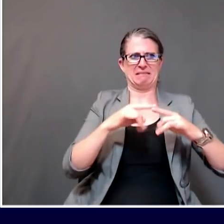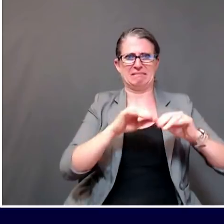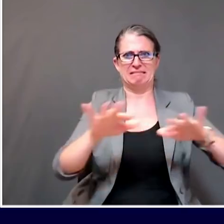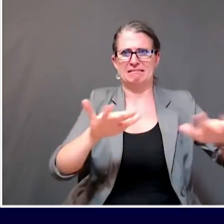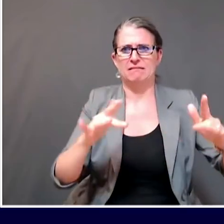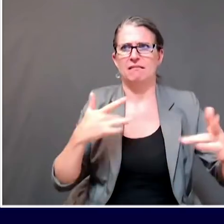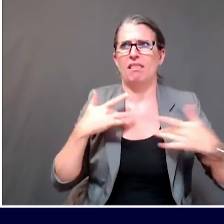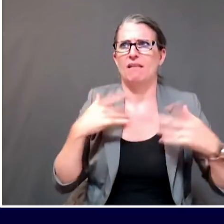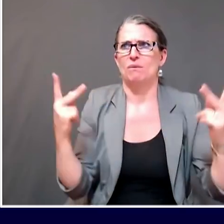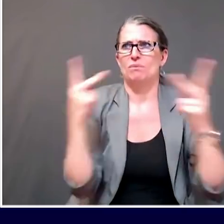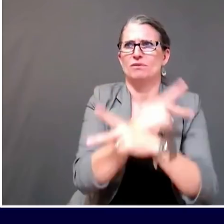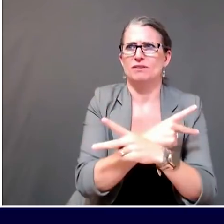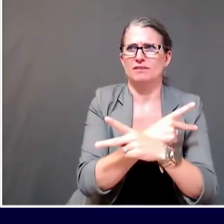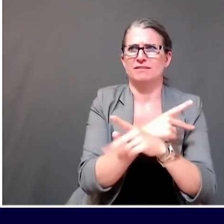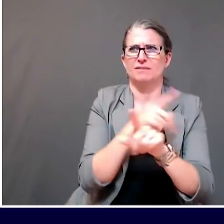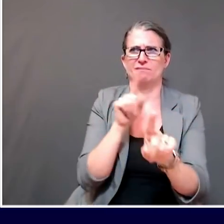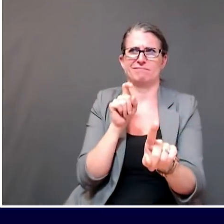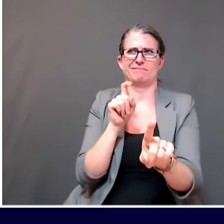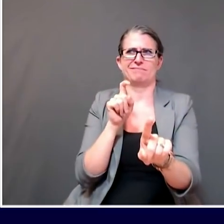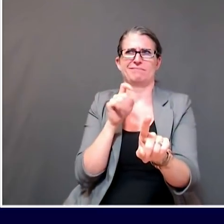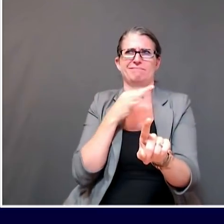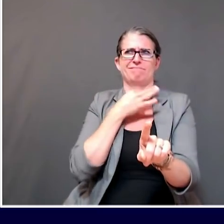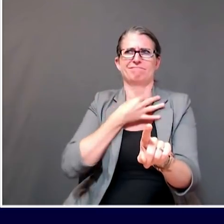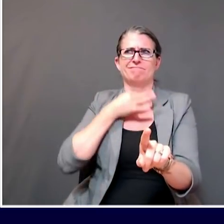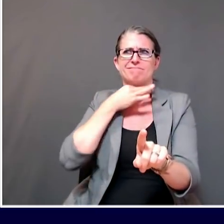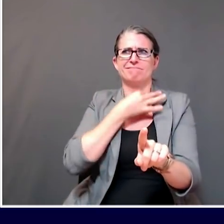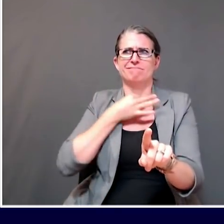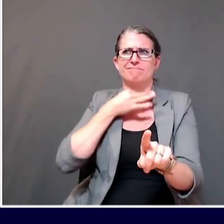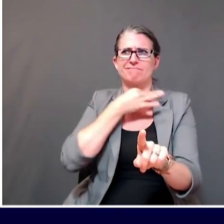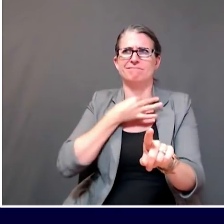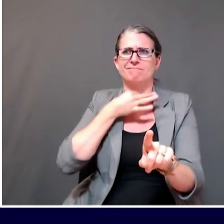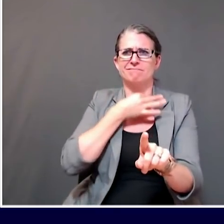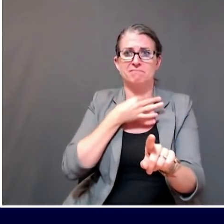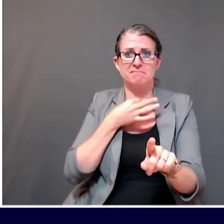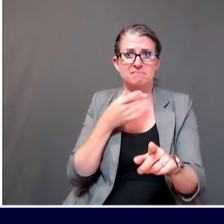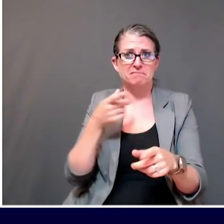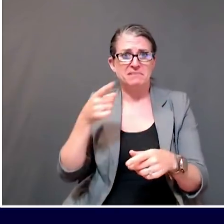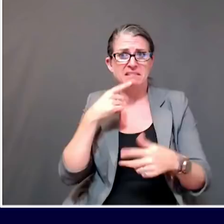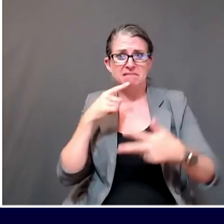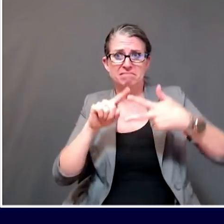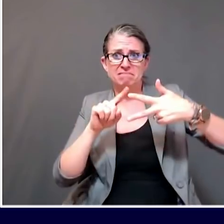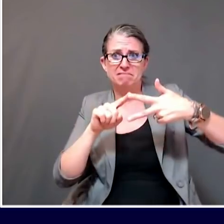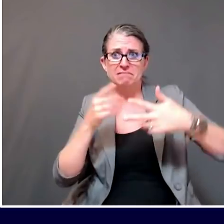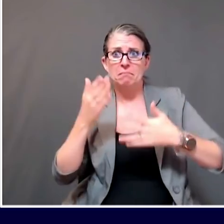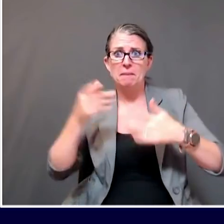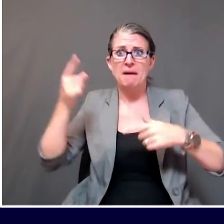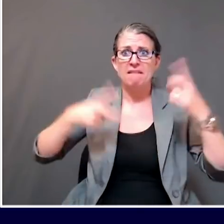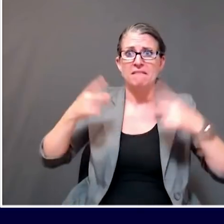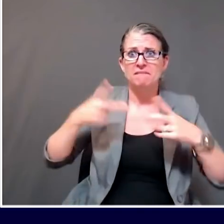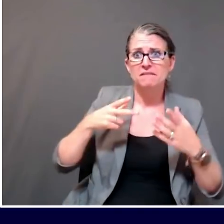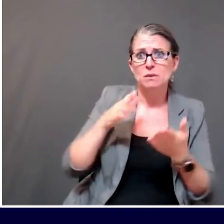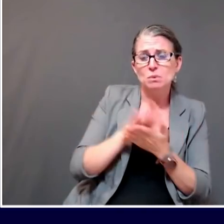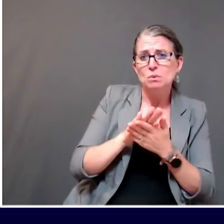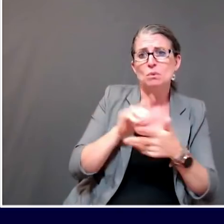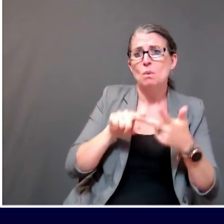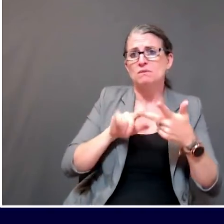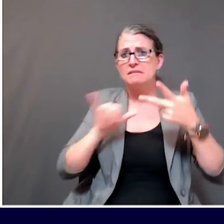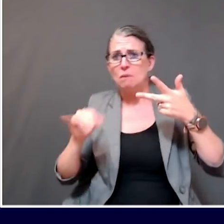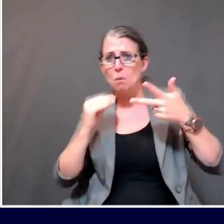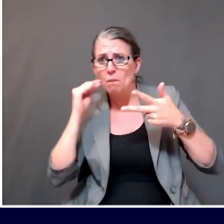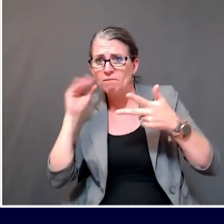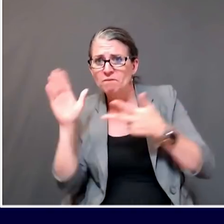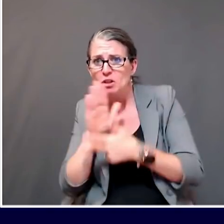when to send kids back to school? Also, is testing ever come into play